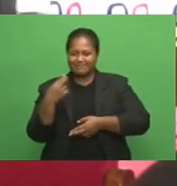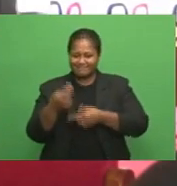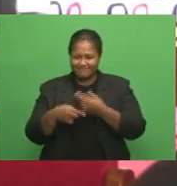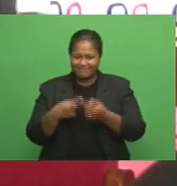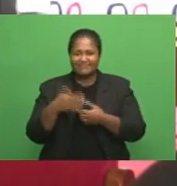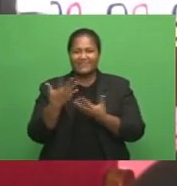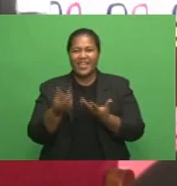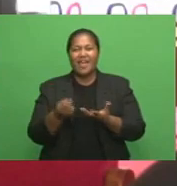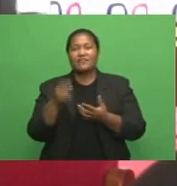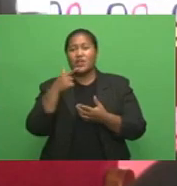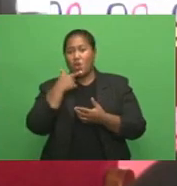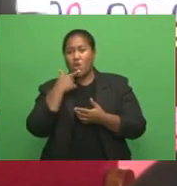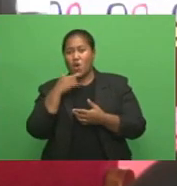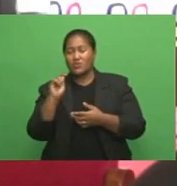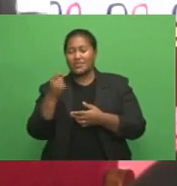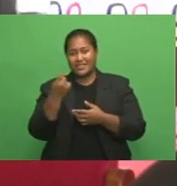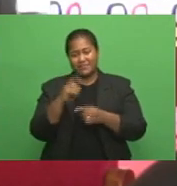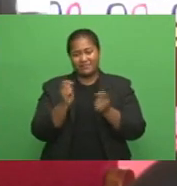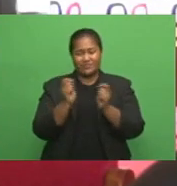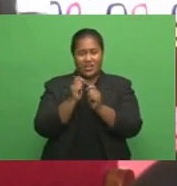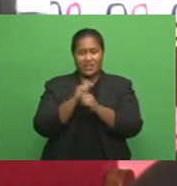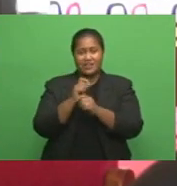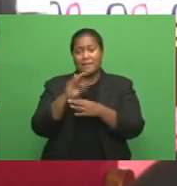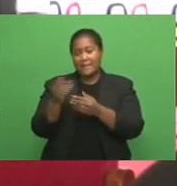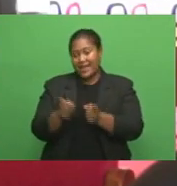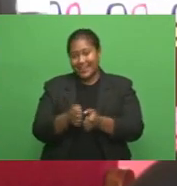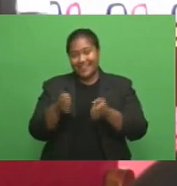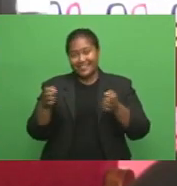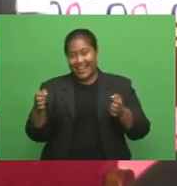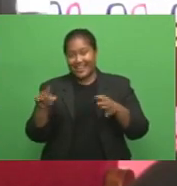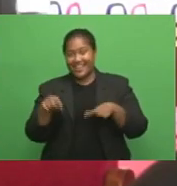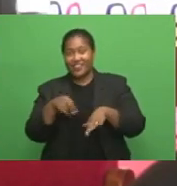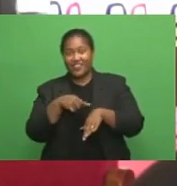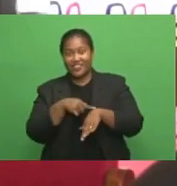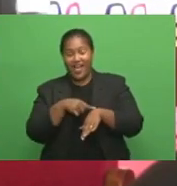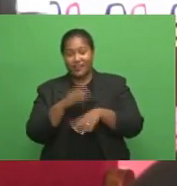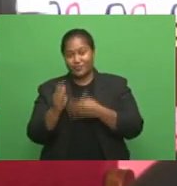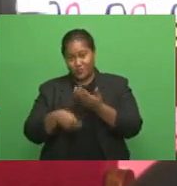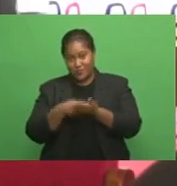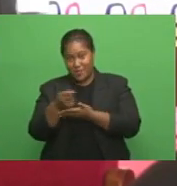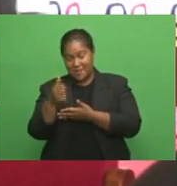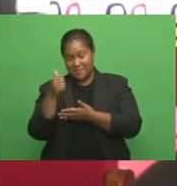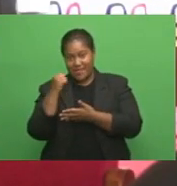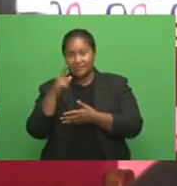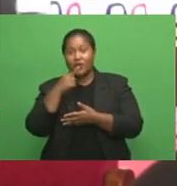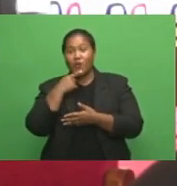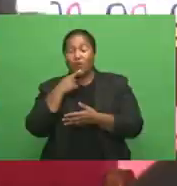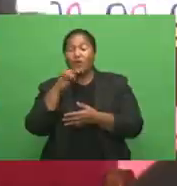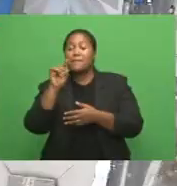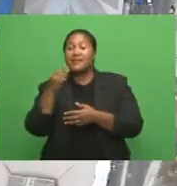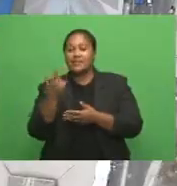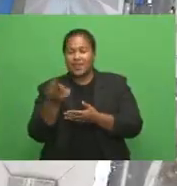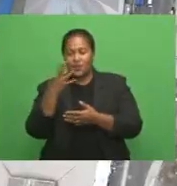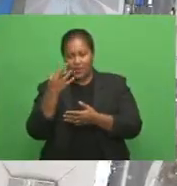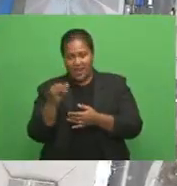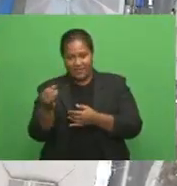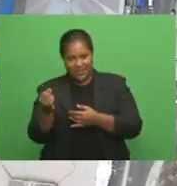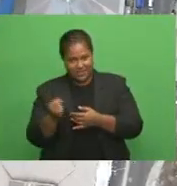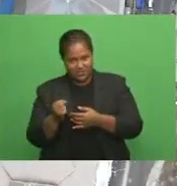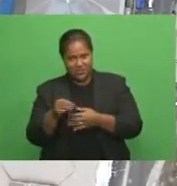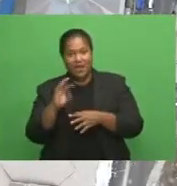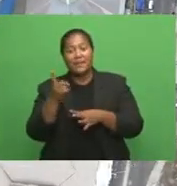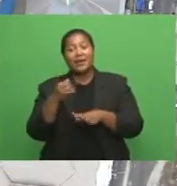loan terms, restructuring the loans by extending the term, but that will accumulate interest rate. The governor